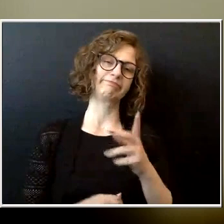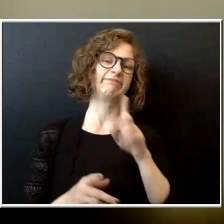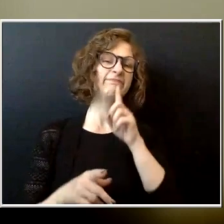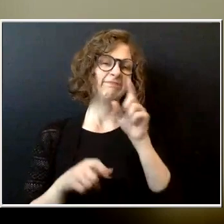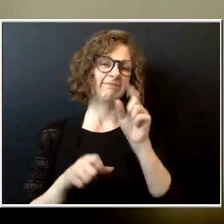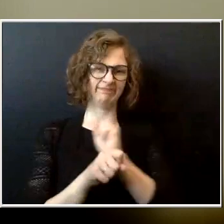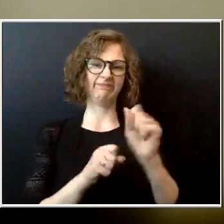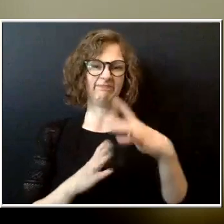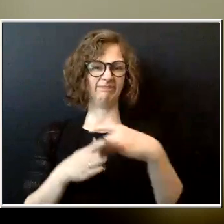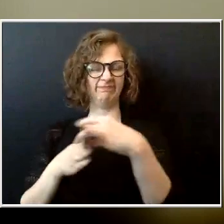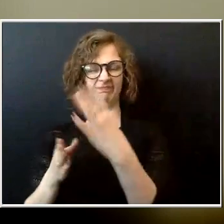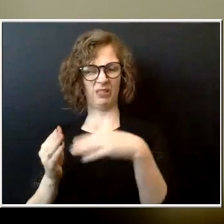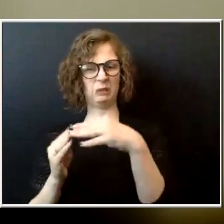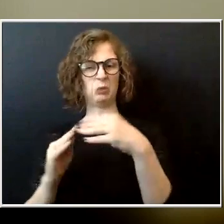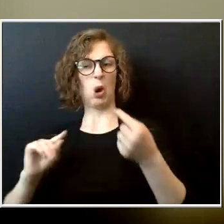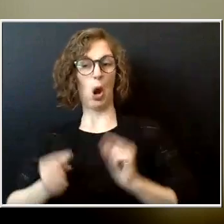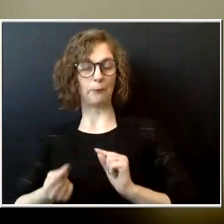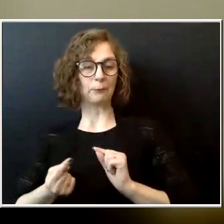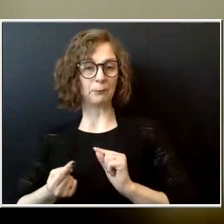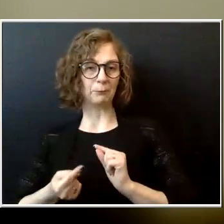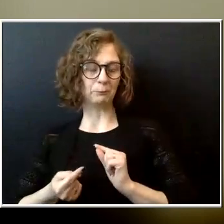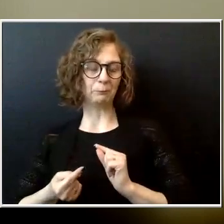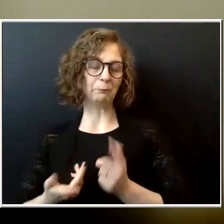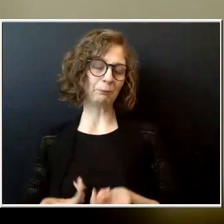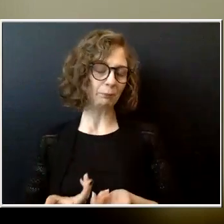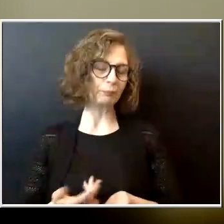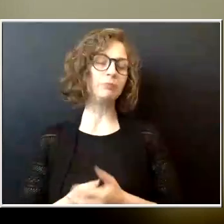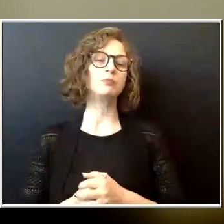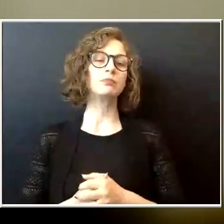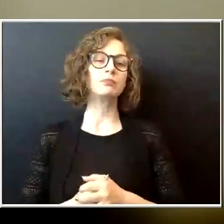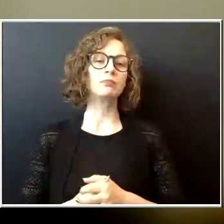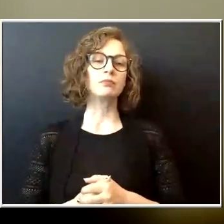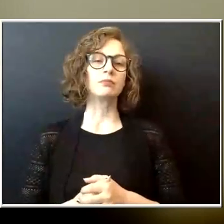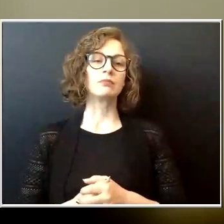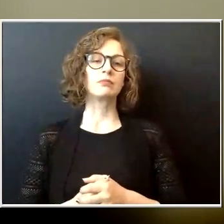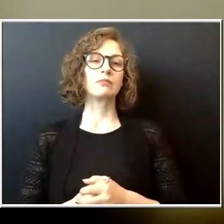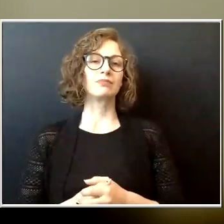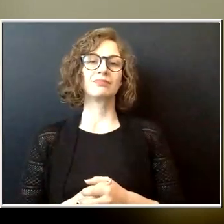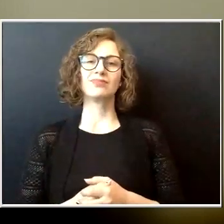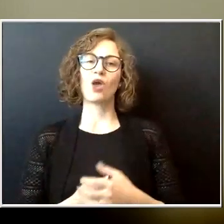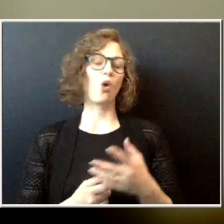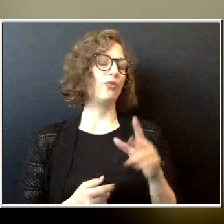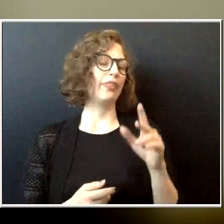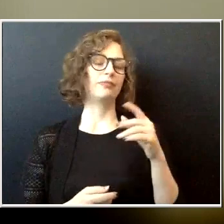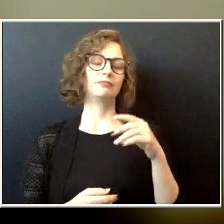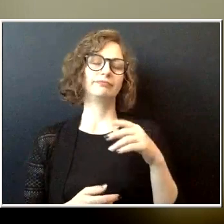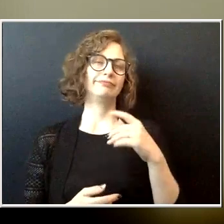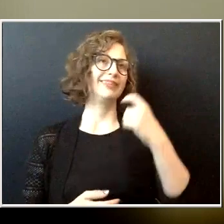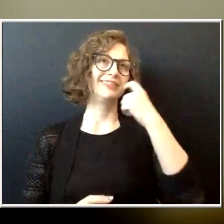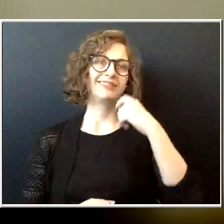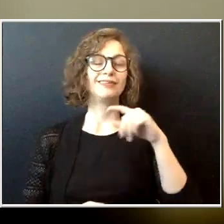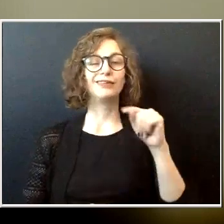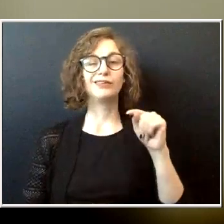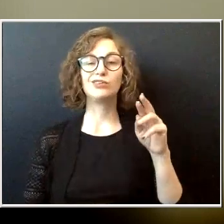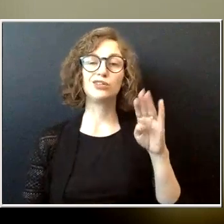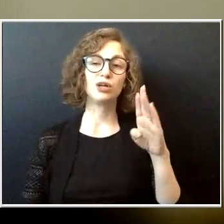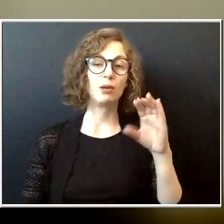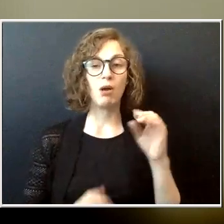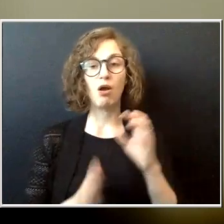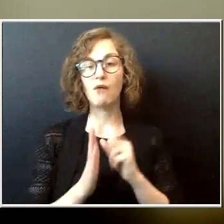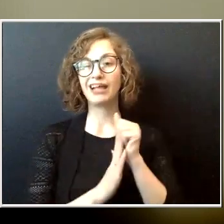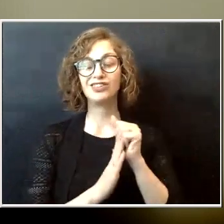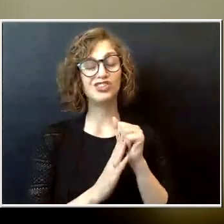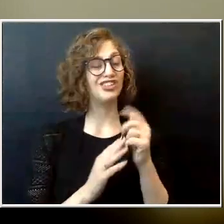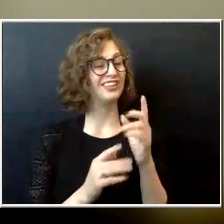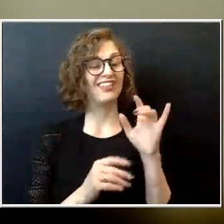harms than there was good from taking those medications. This is one more thing. This is misinformation about vaccines, where